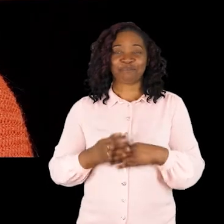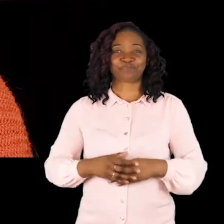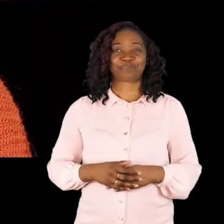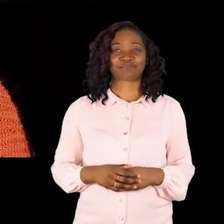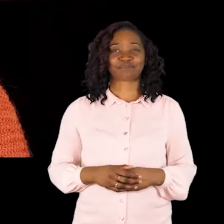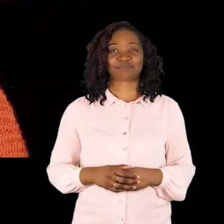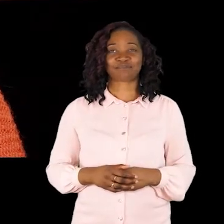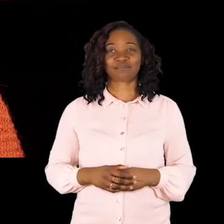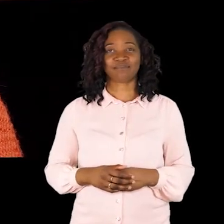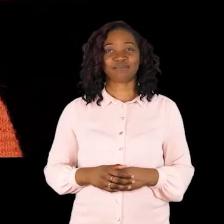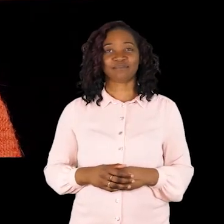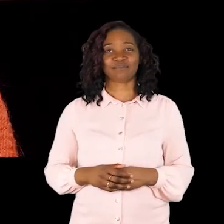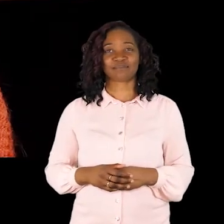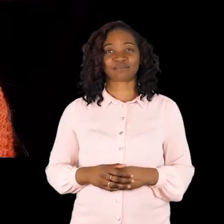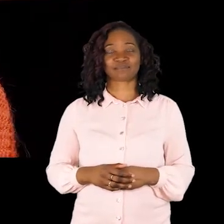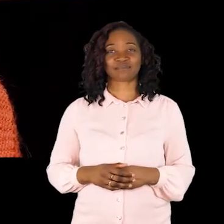along.